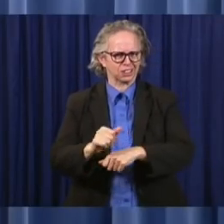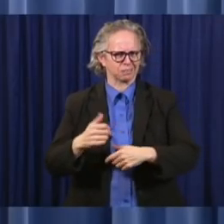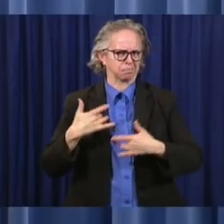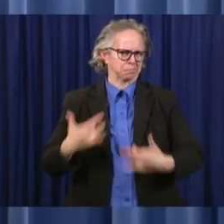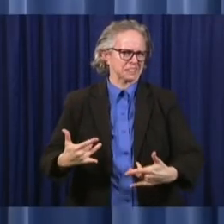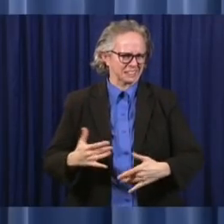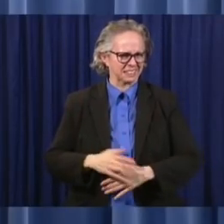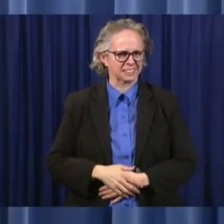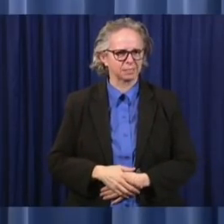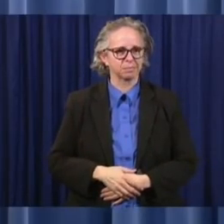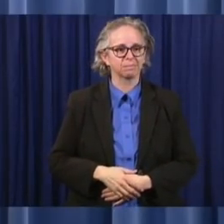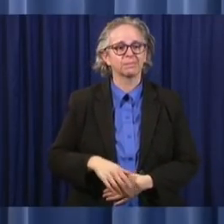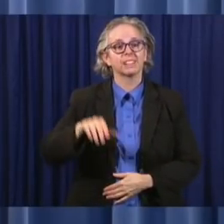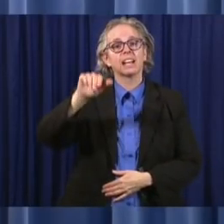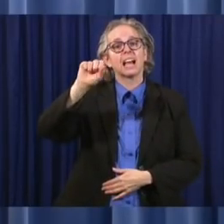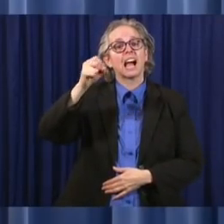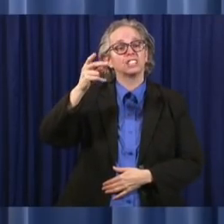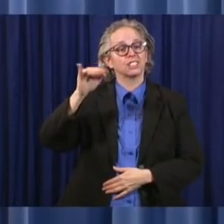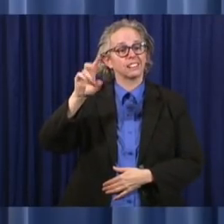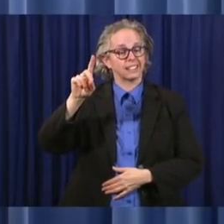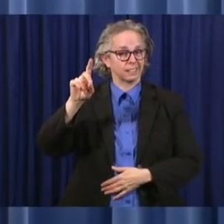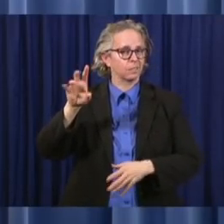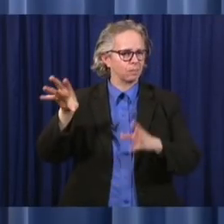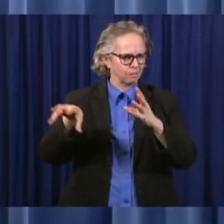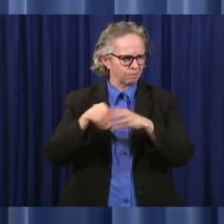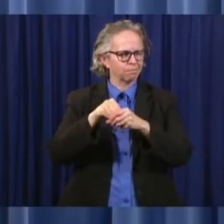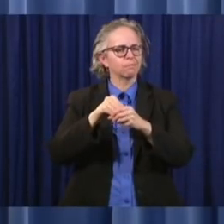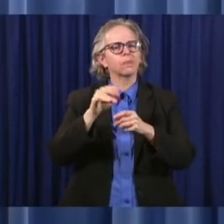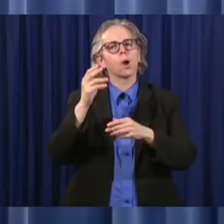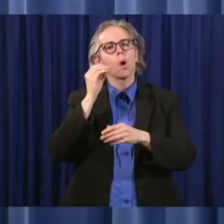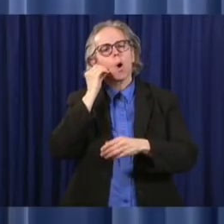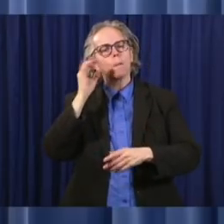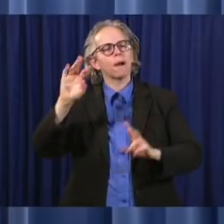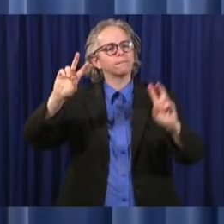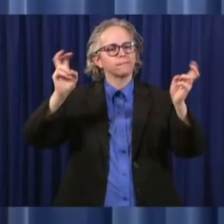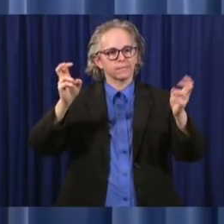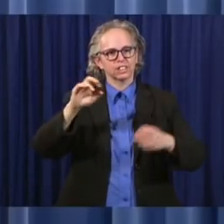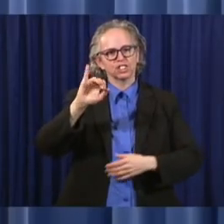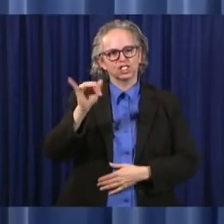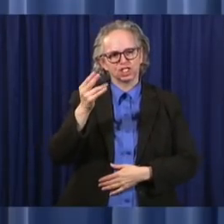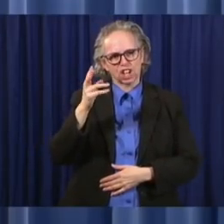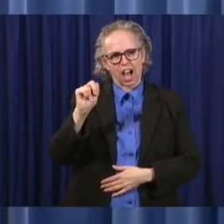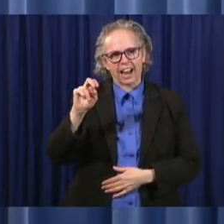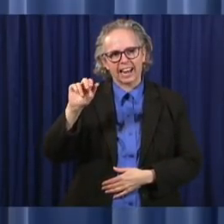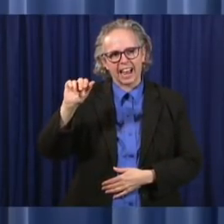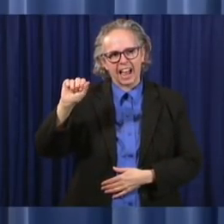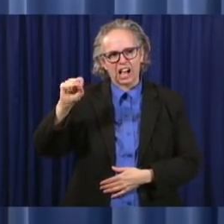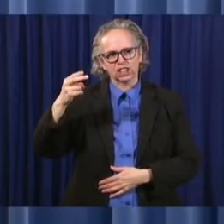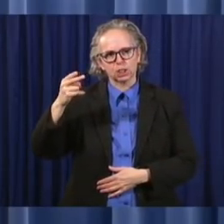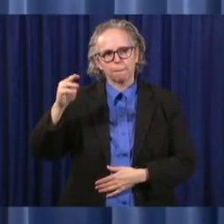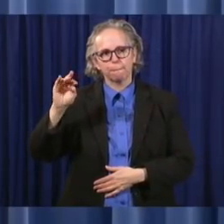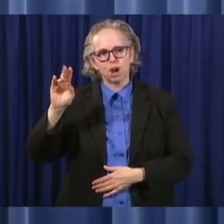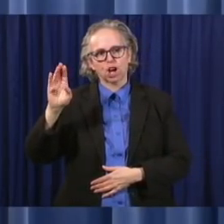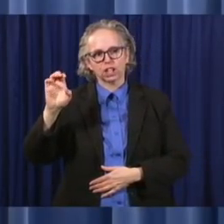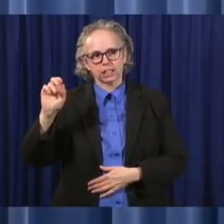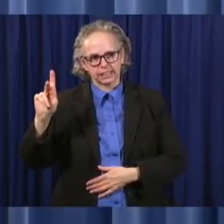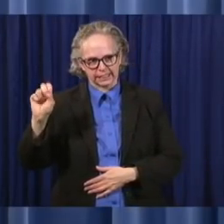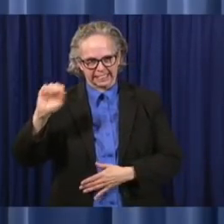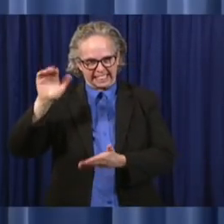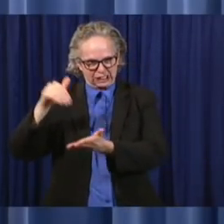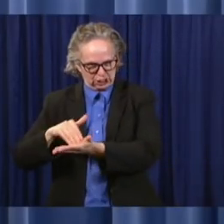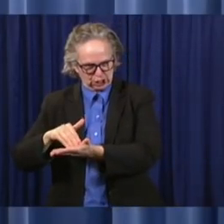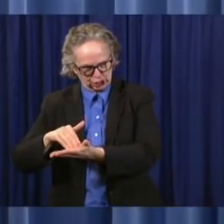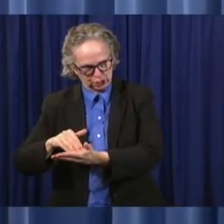Ashland University is also home to the John Ashbrook Center. And a personal note, my press secretary, Dan